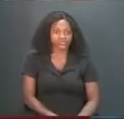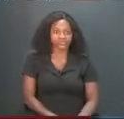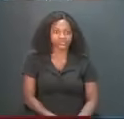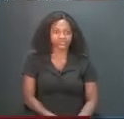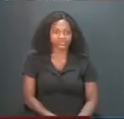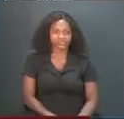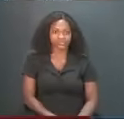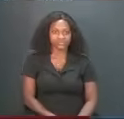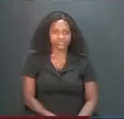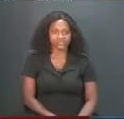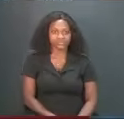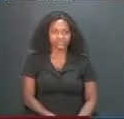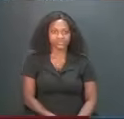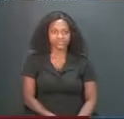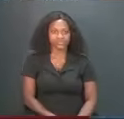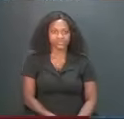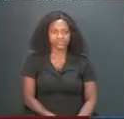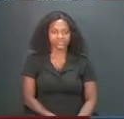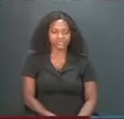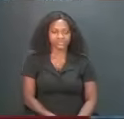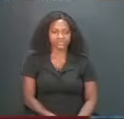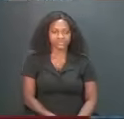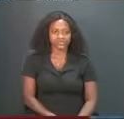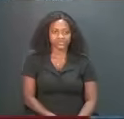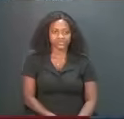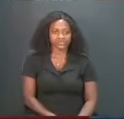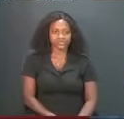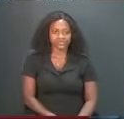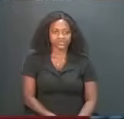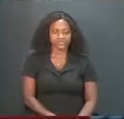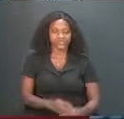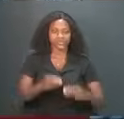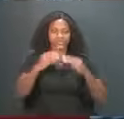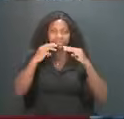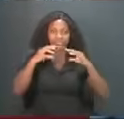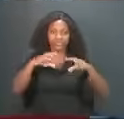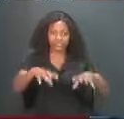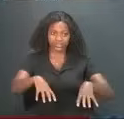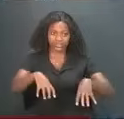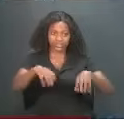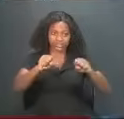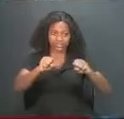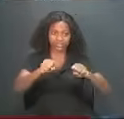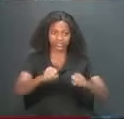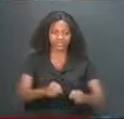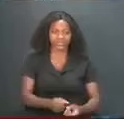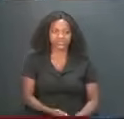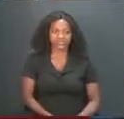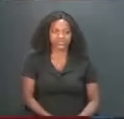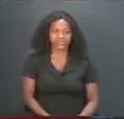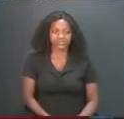motion is accordingly adopted. The records.